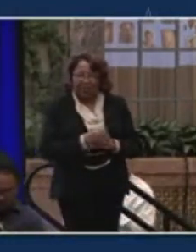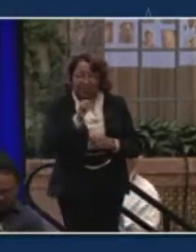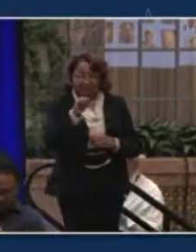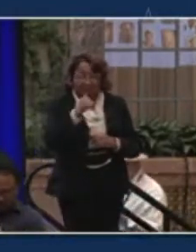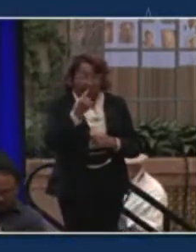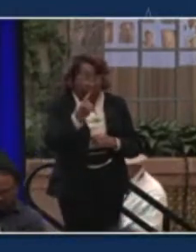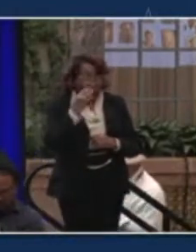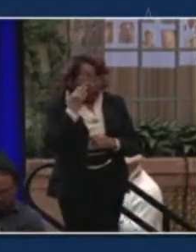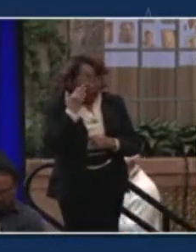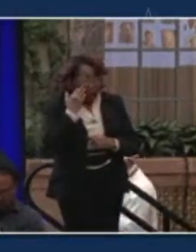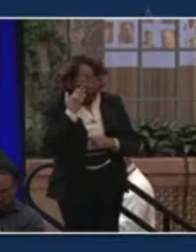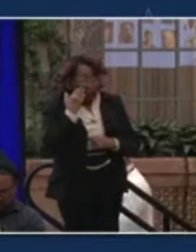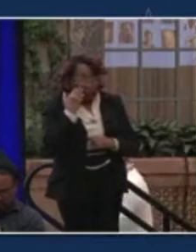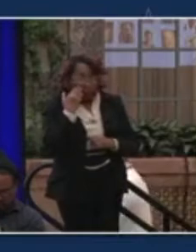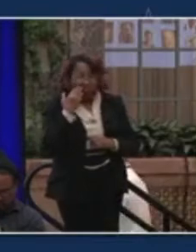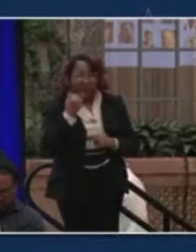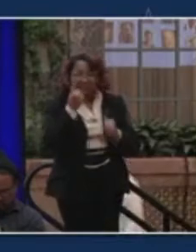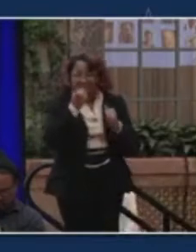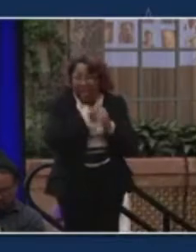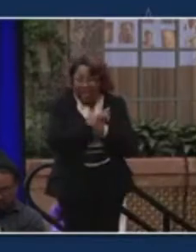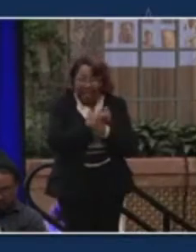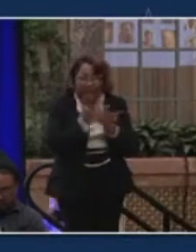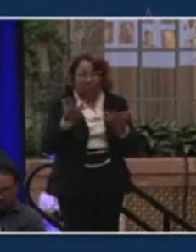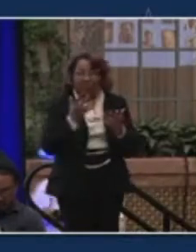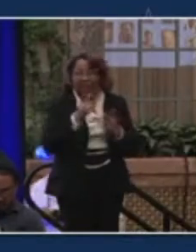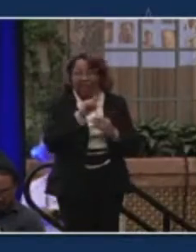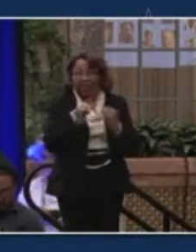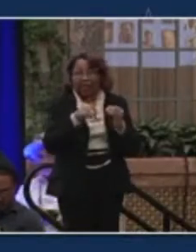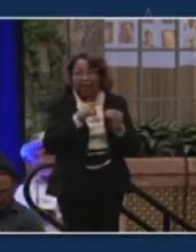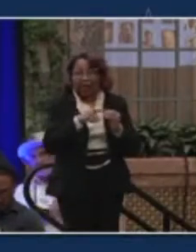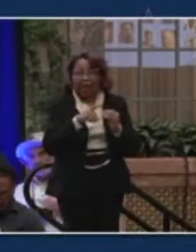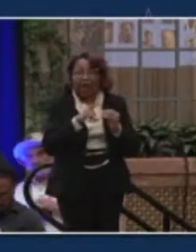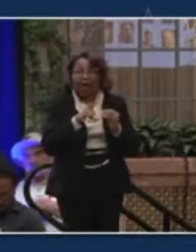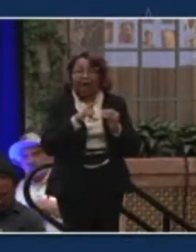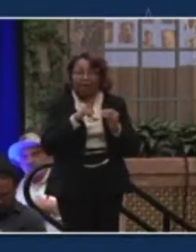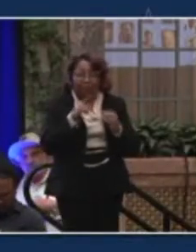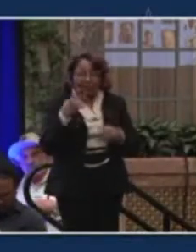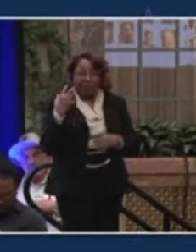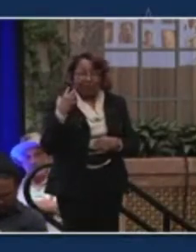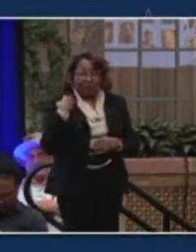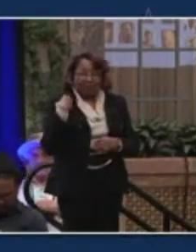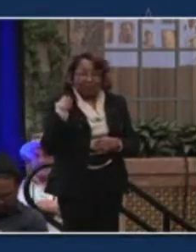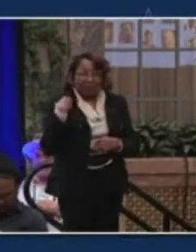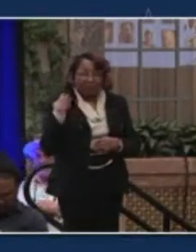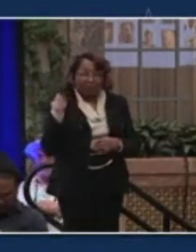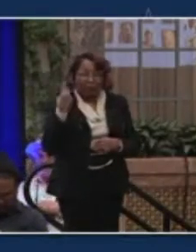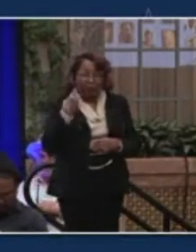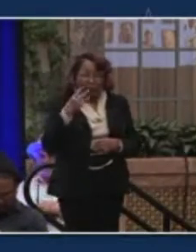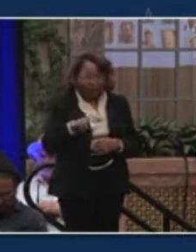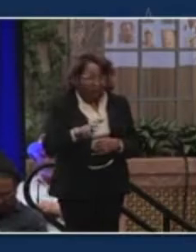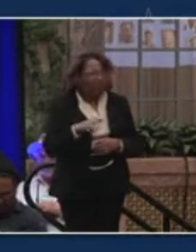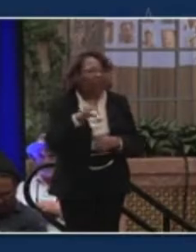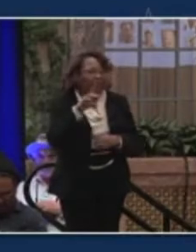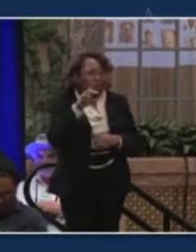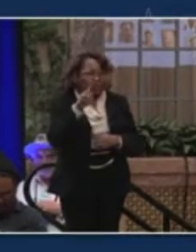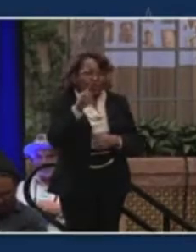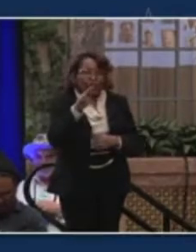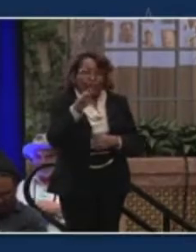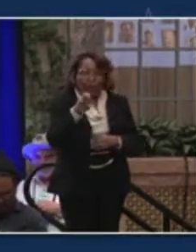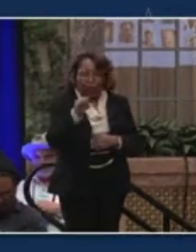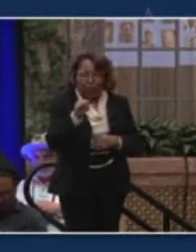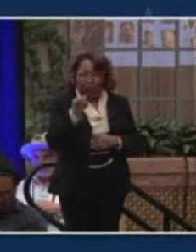anyone who knows everything about the election of Harold Washington, is Lois Wood Walker,